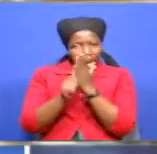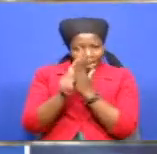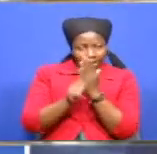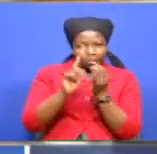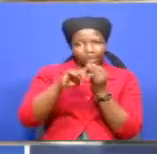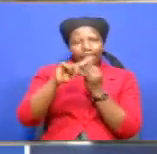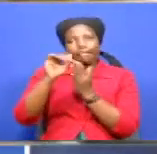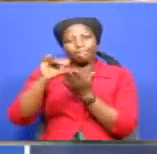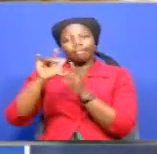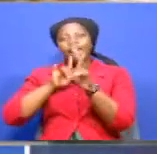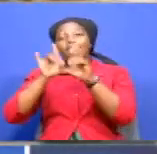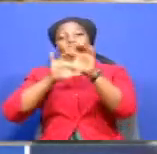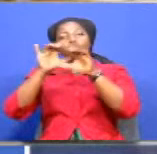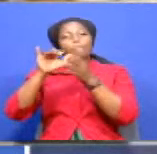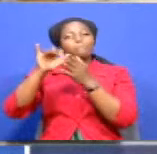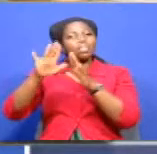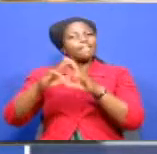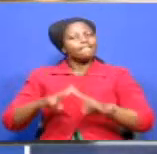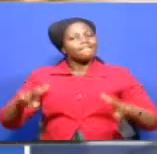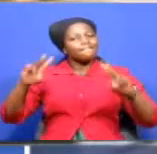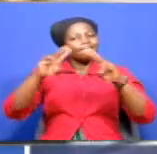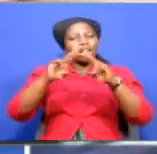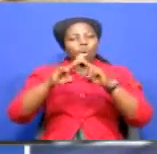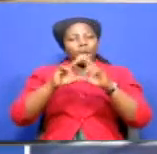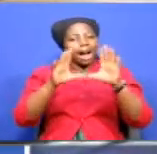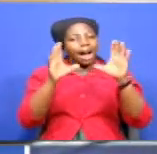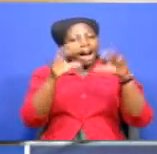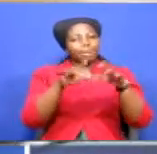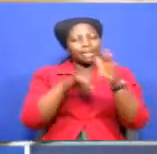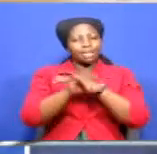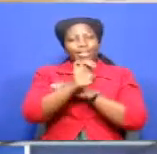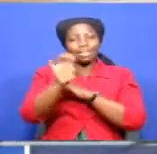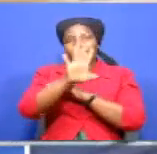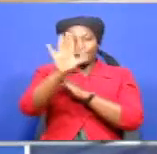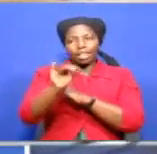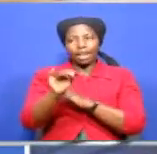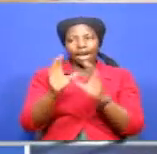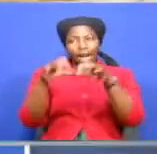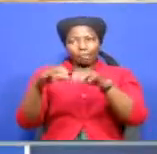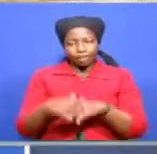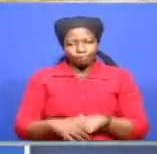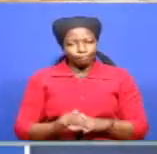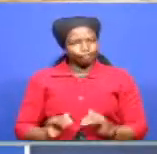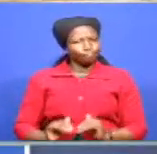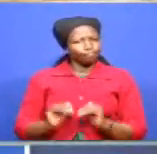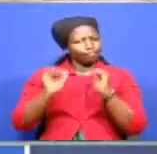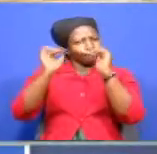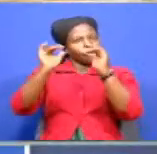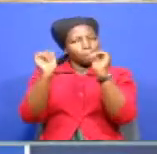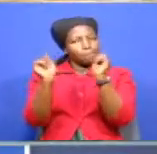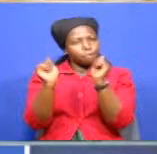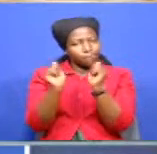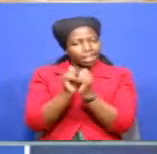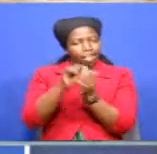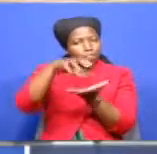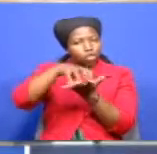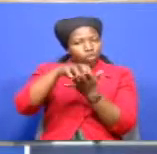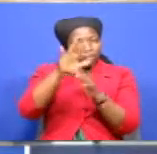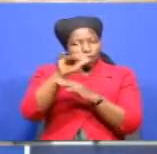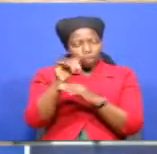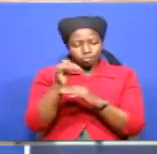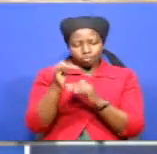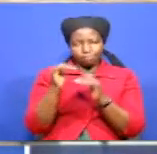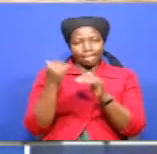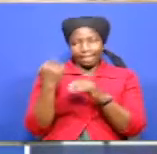is the most valuable company among East African listed companies, climbing to the 10th position from 14th last